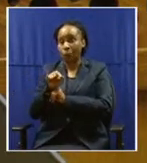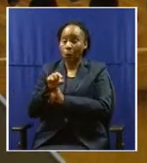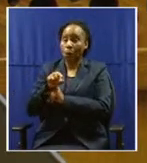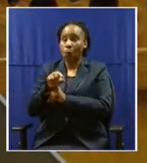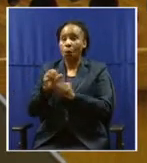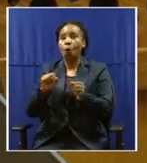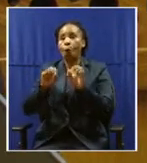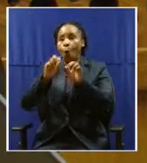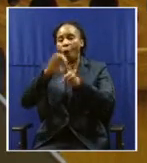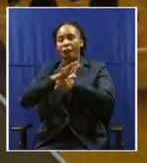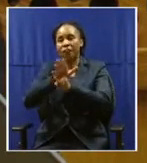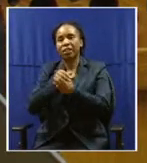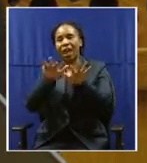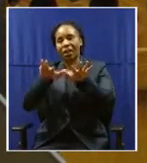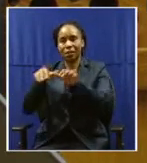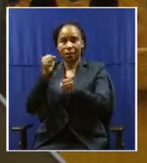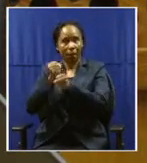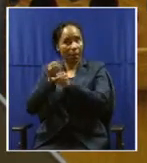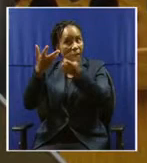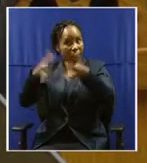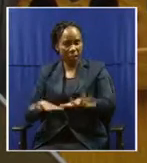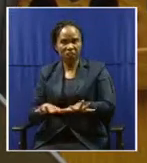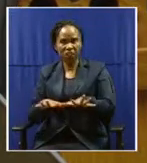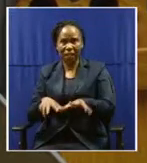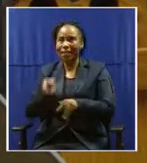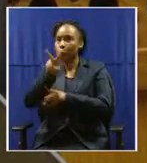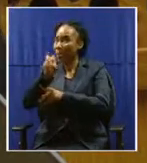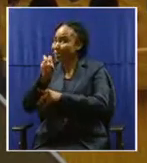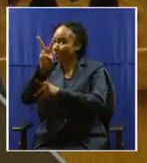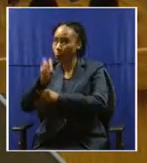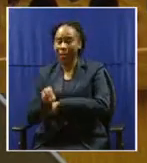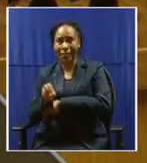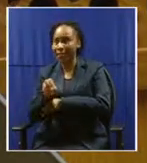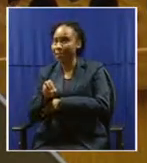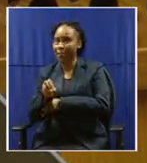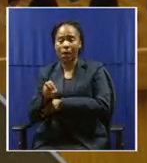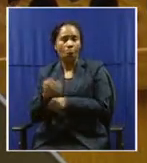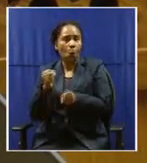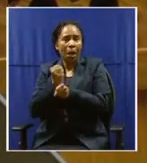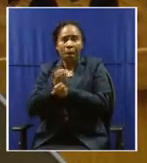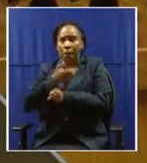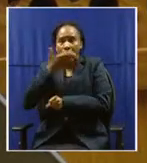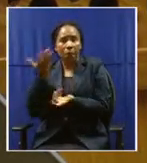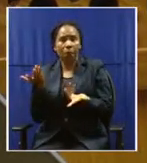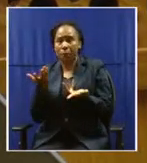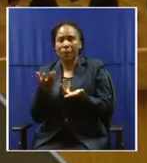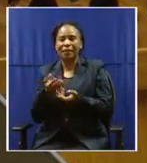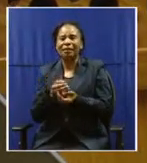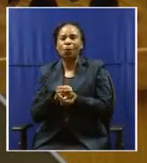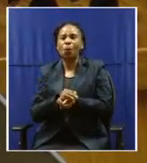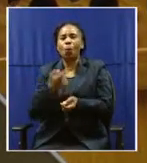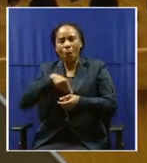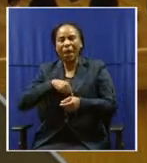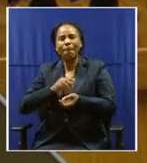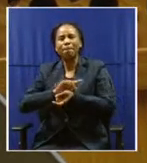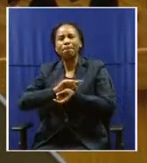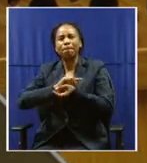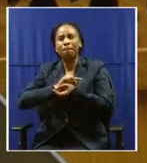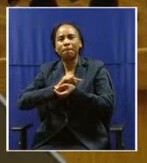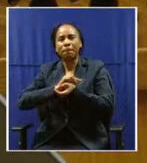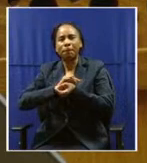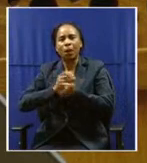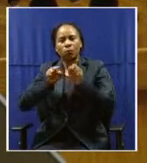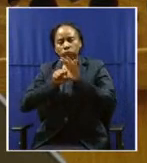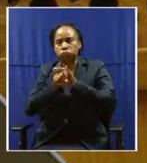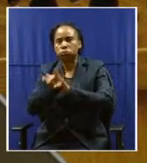performed remarkably well. In 2020, we became the world's second largest exporter